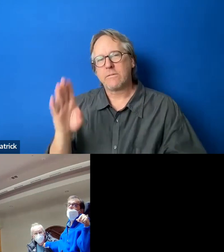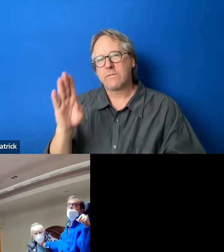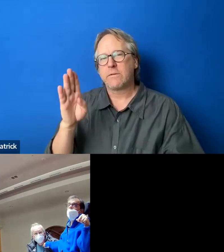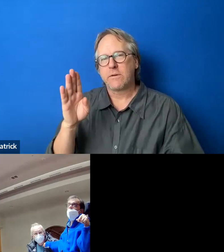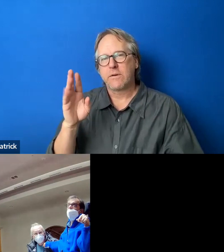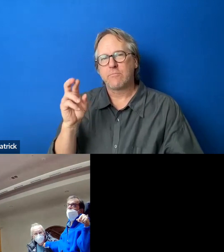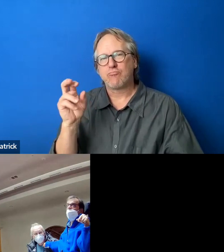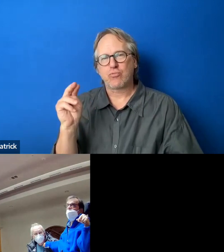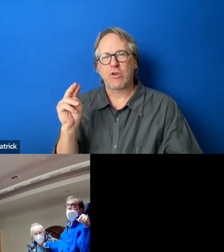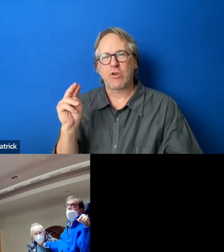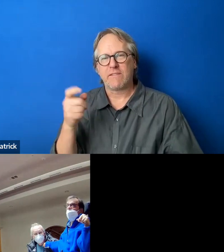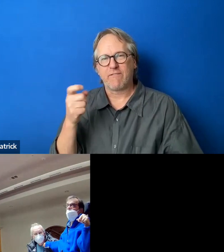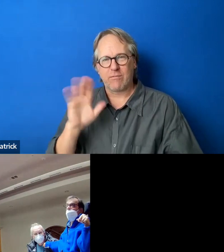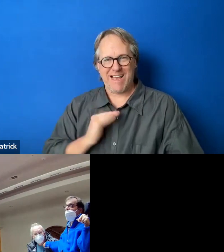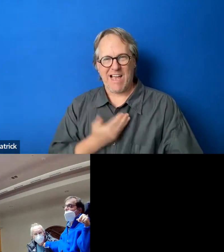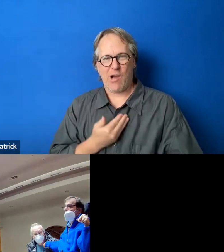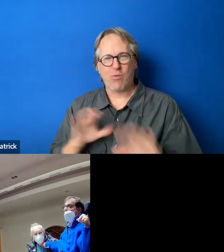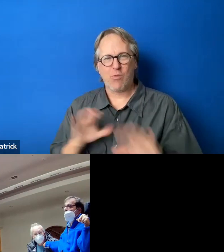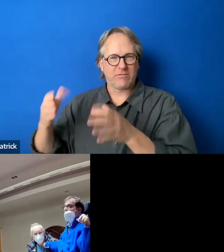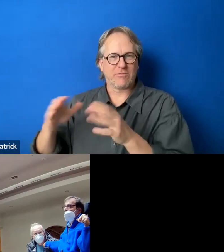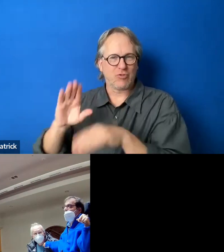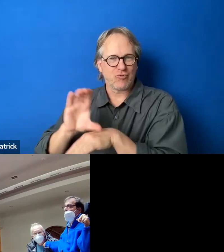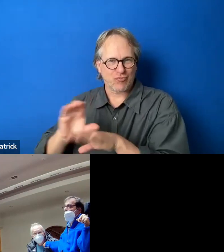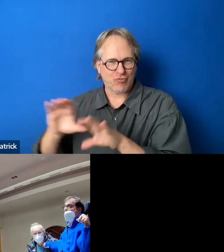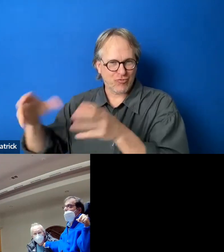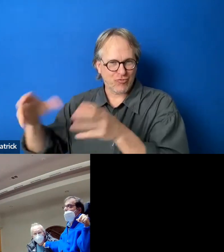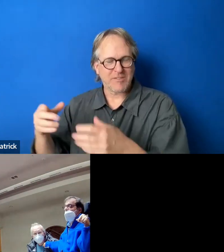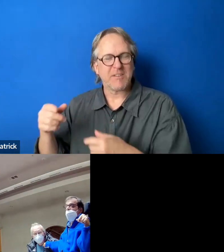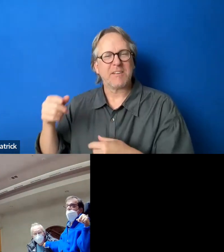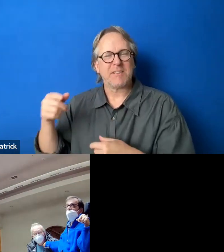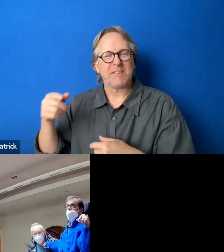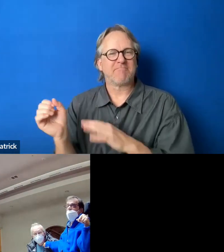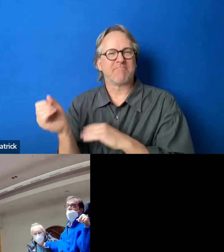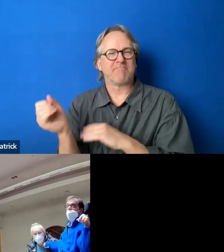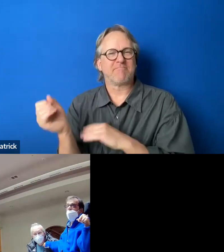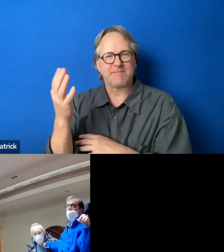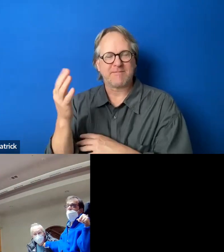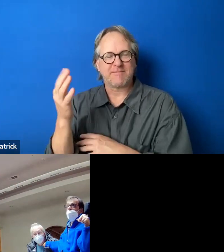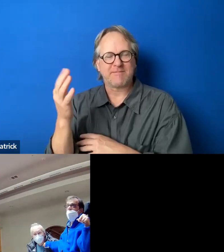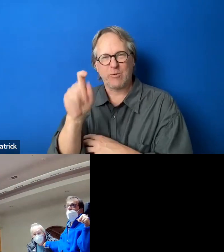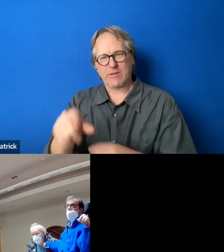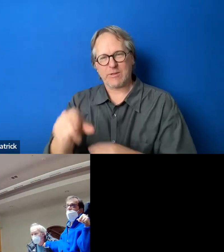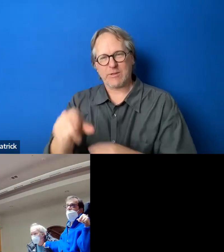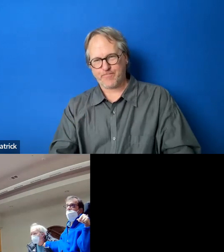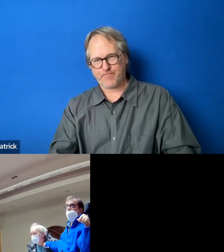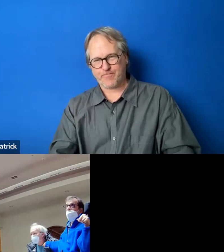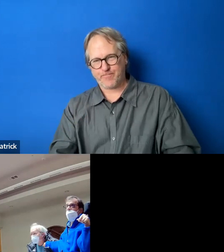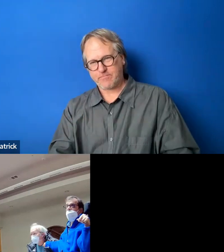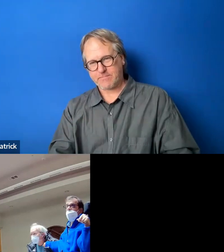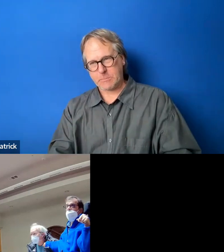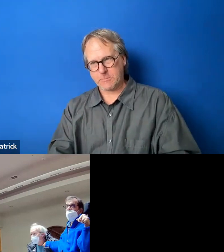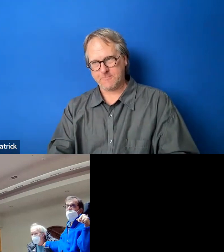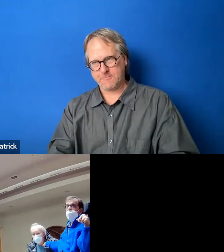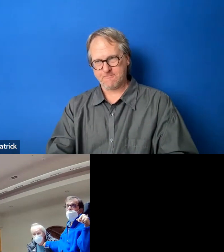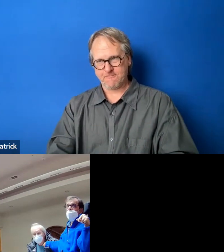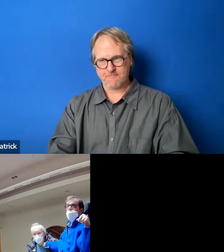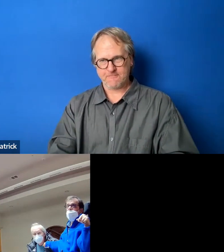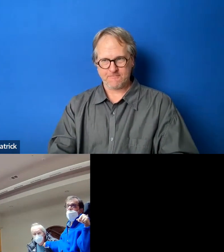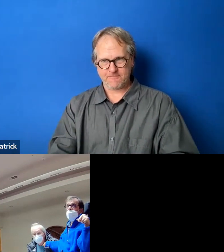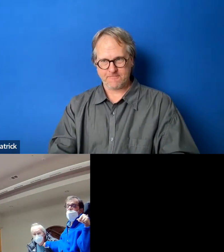question. But first, I'd like to encourage any listeners who